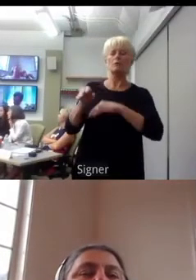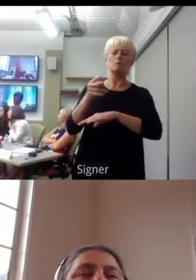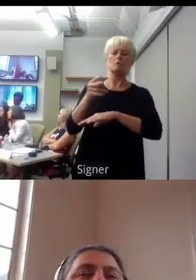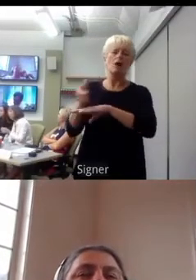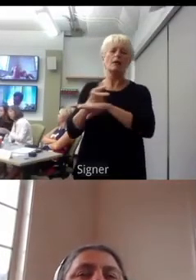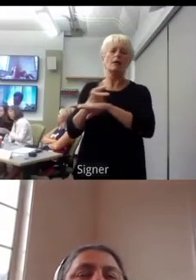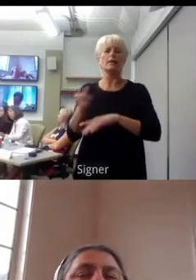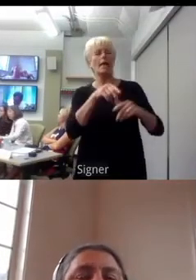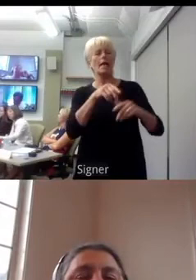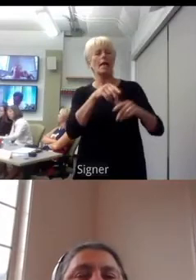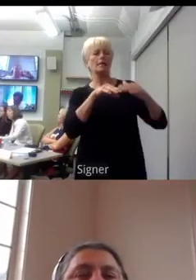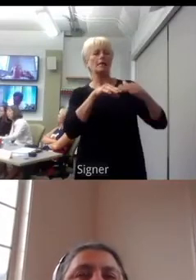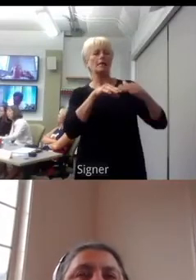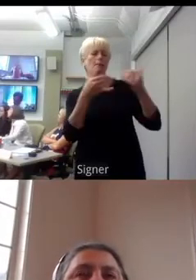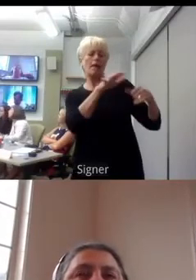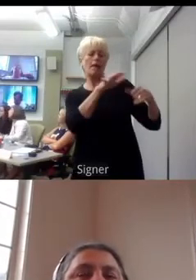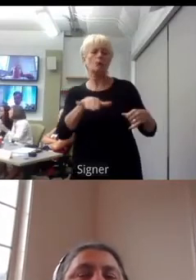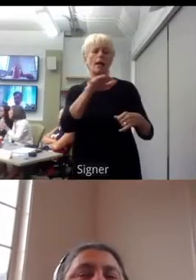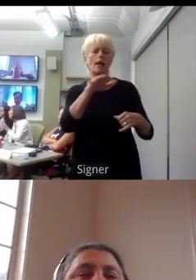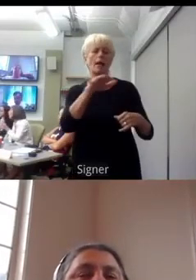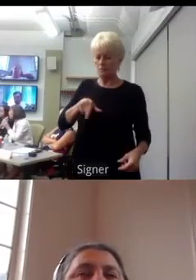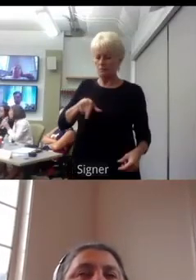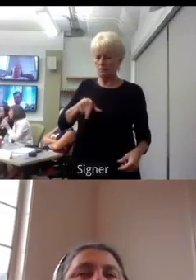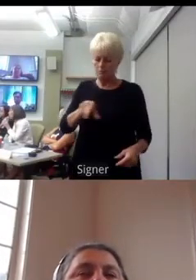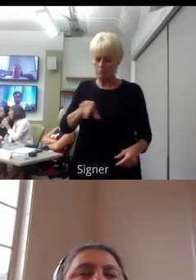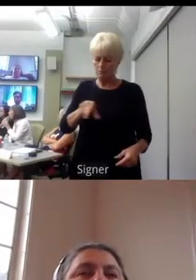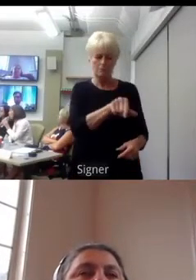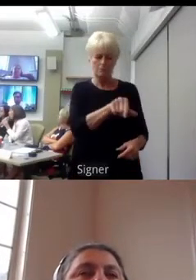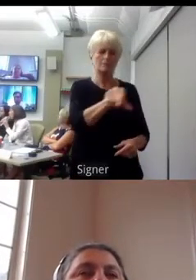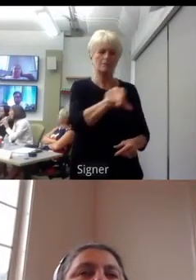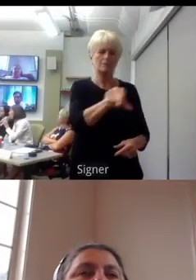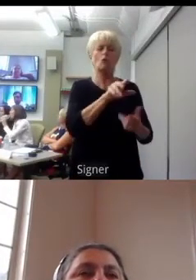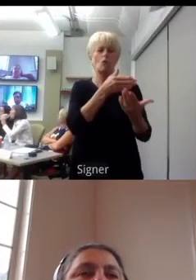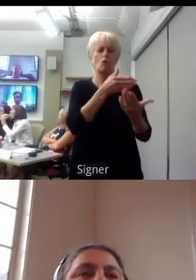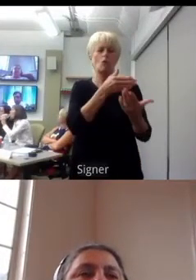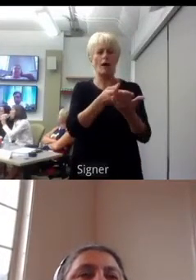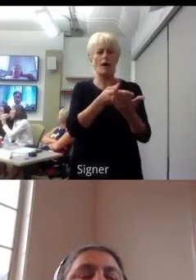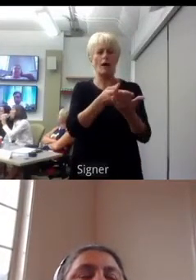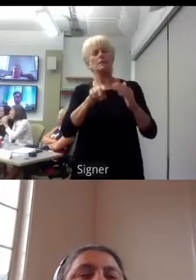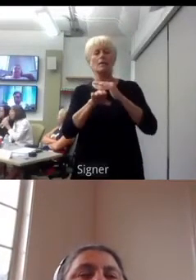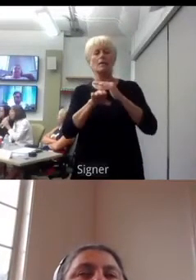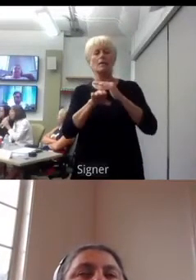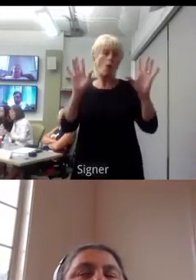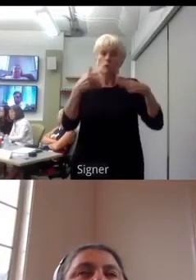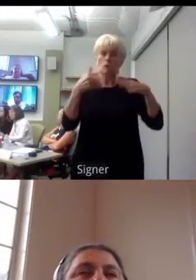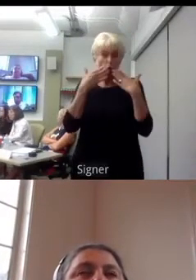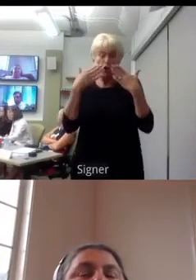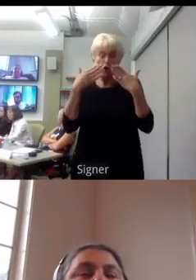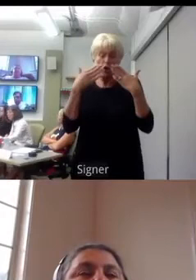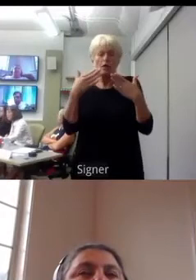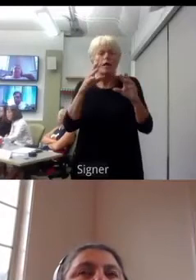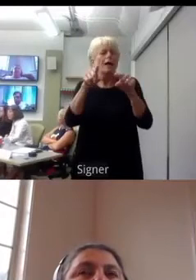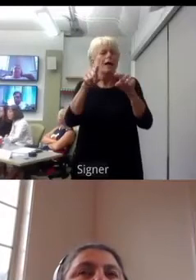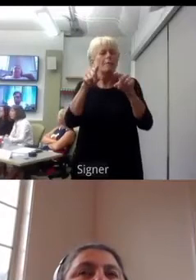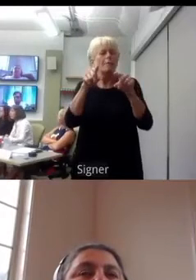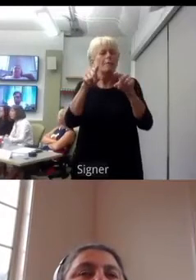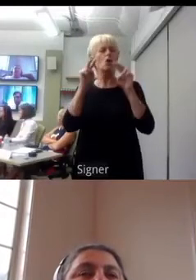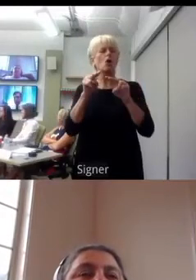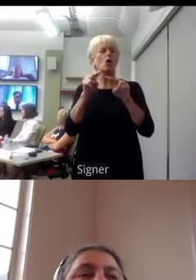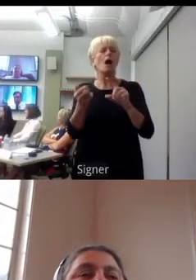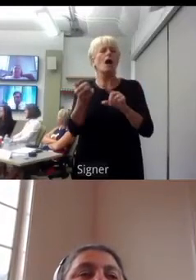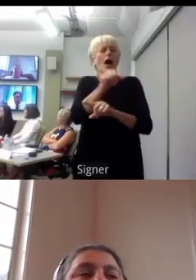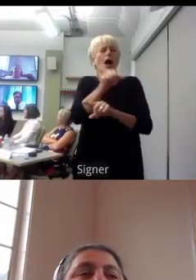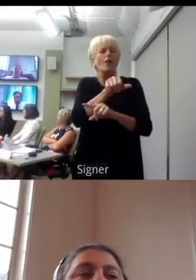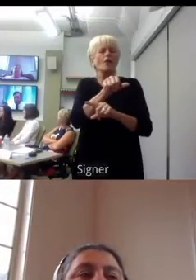get onto the site. And those are all good things. But if you looked at other accessibility standards, and